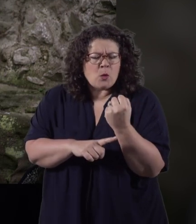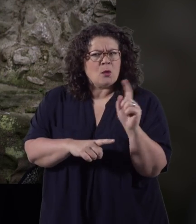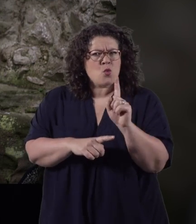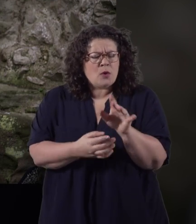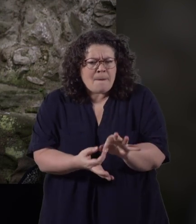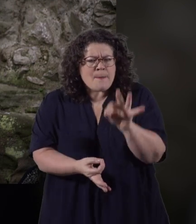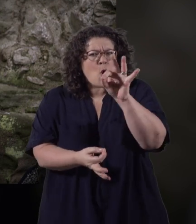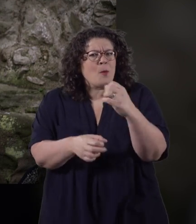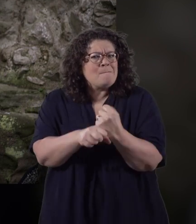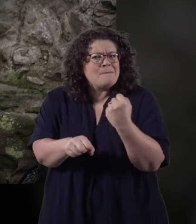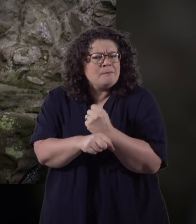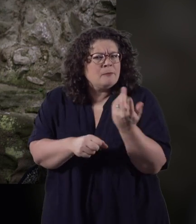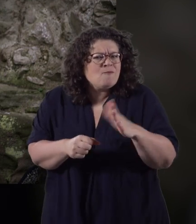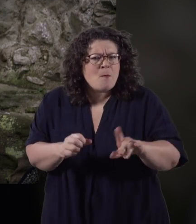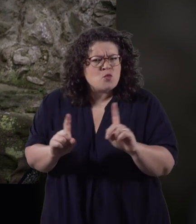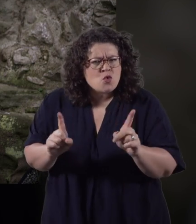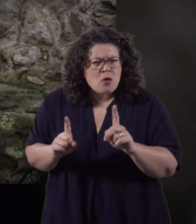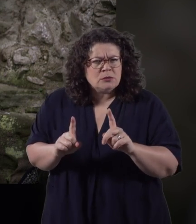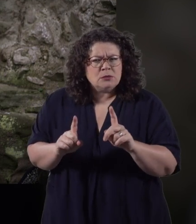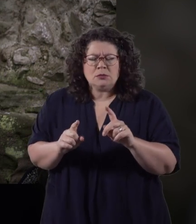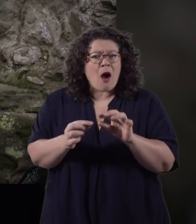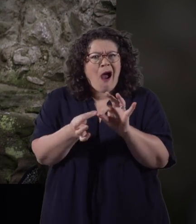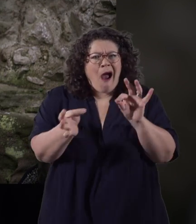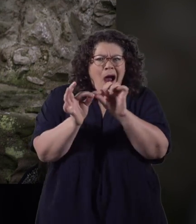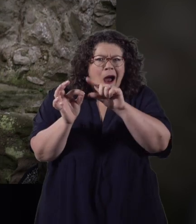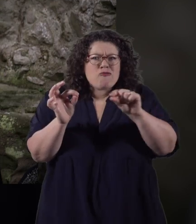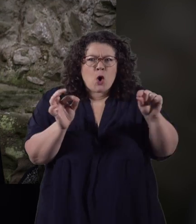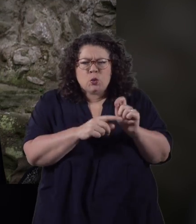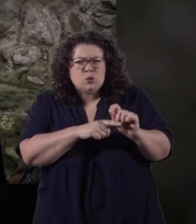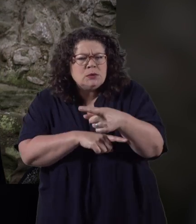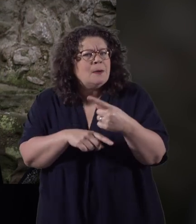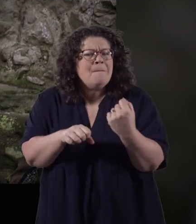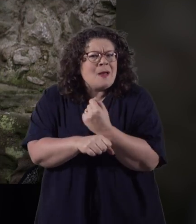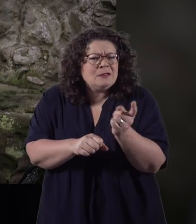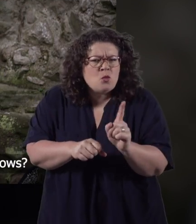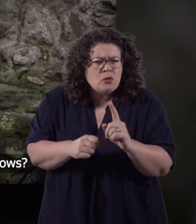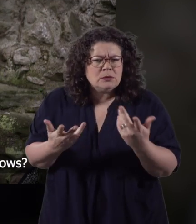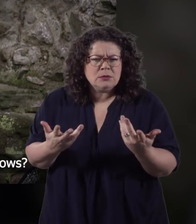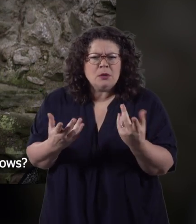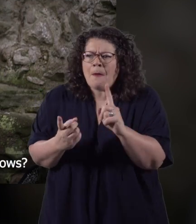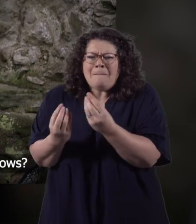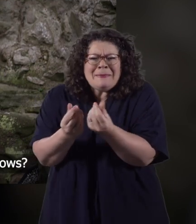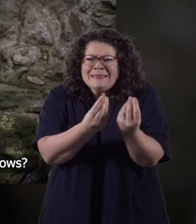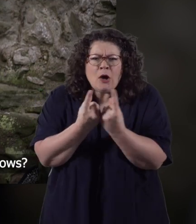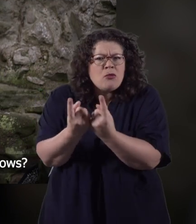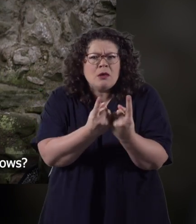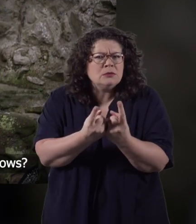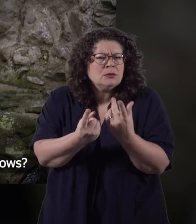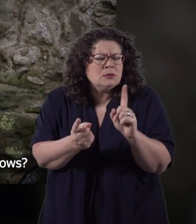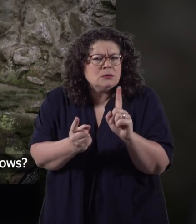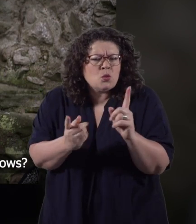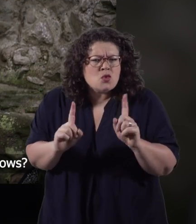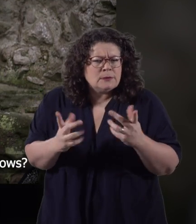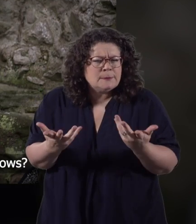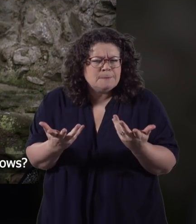out, what is the bow made of? What are the arrows made of? Where do we get the materials to